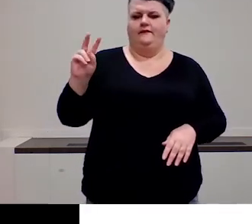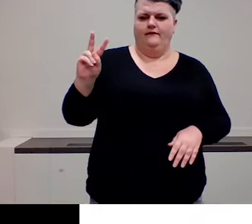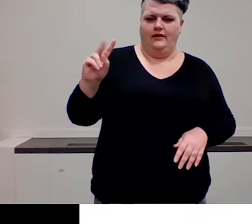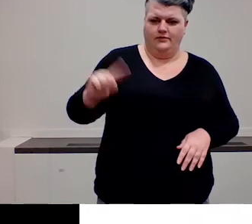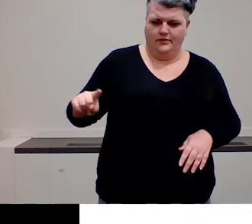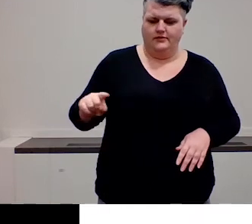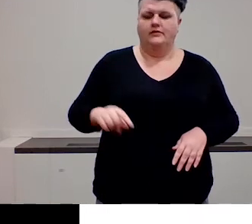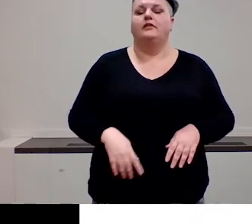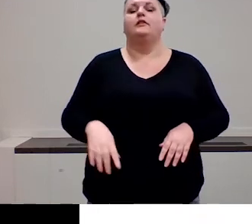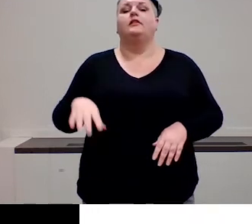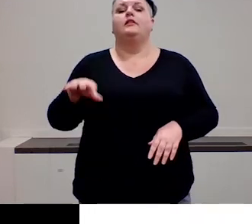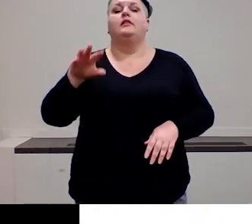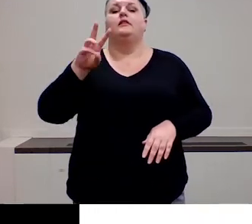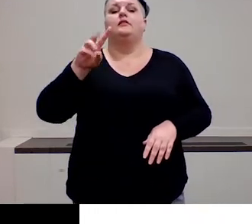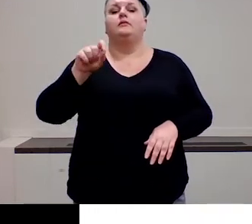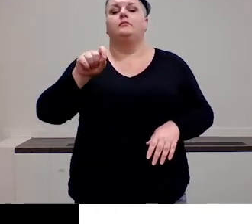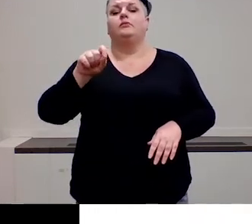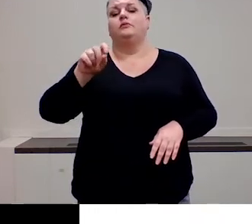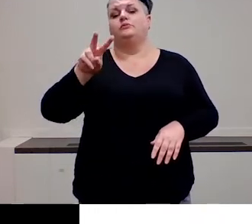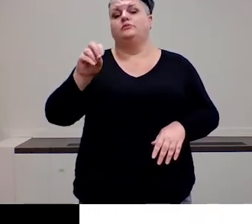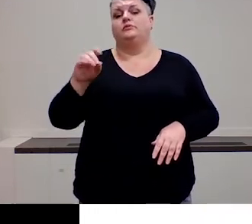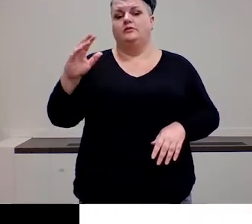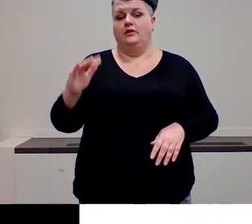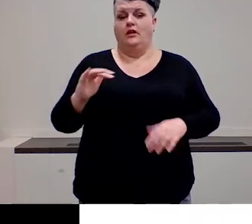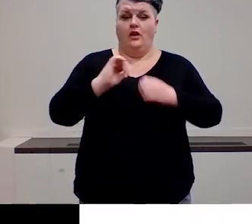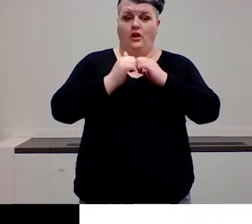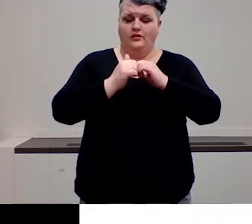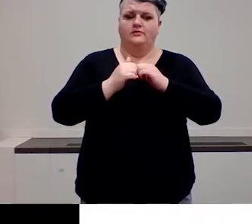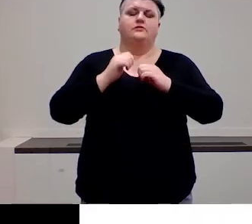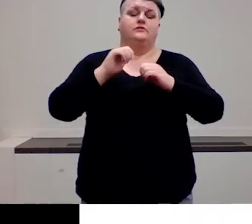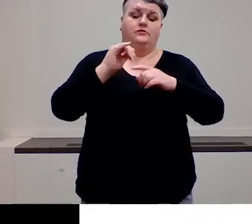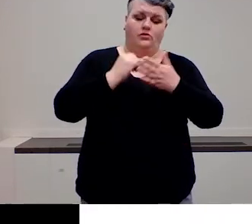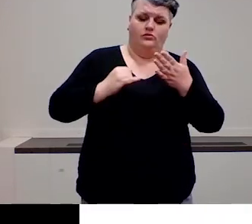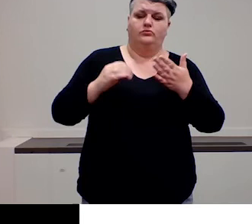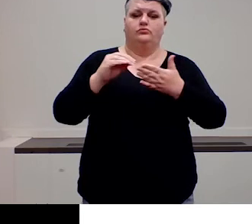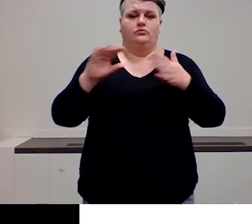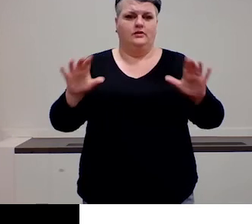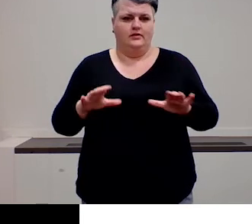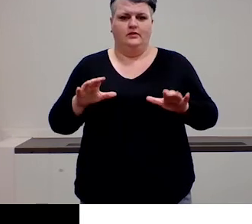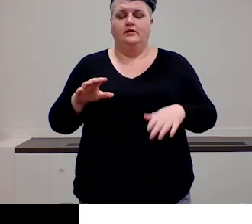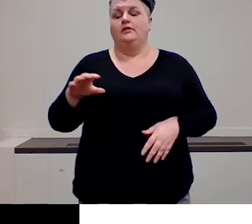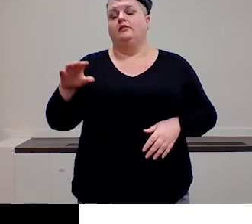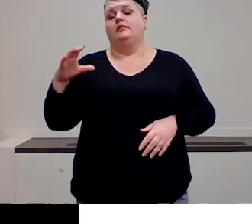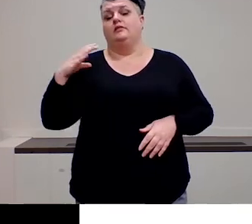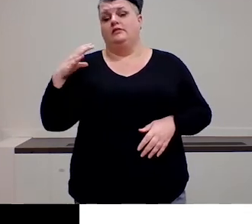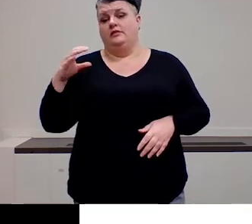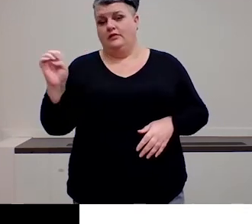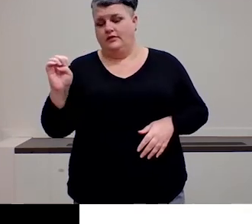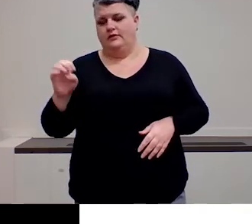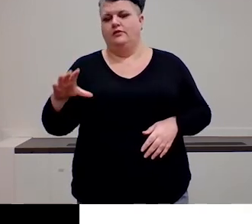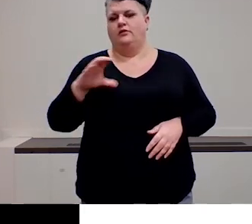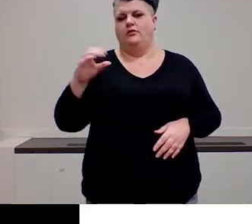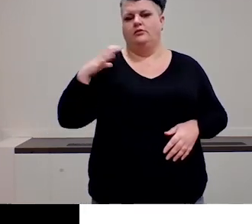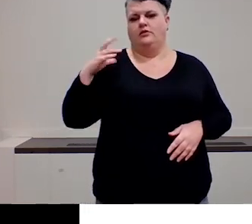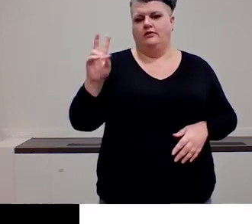Item 6.20 and 6.21, Arts, Athletics, and Student Activities Committee. Chair Stephanie Eichenberg, co-chair Chris